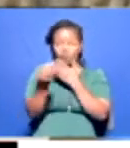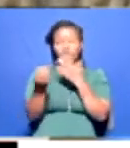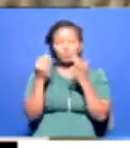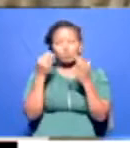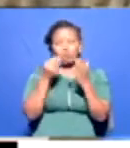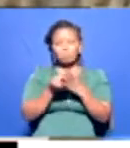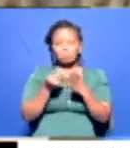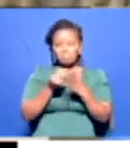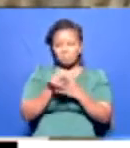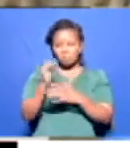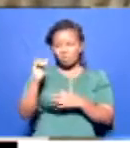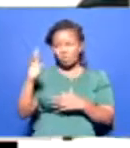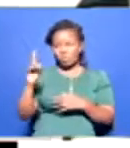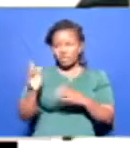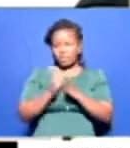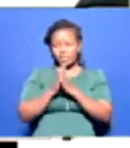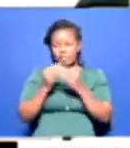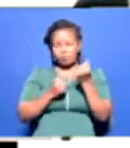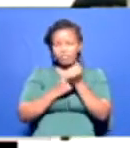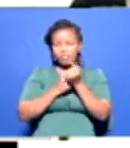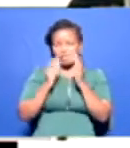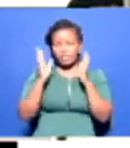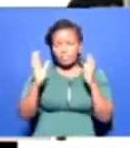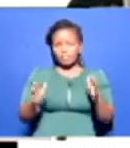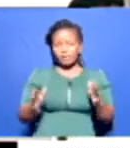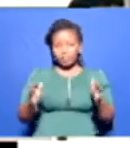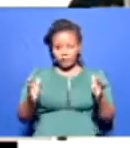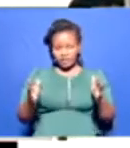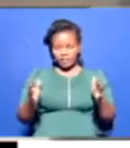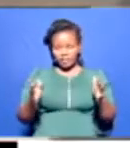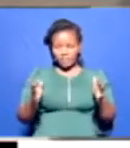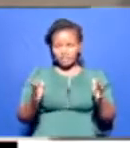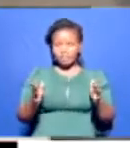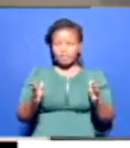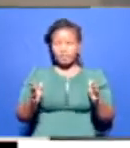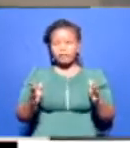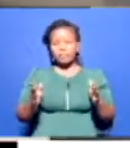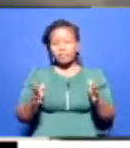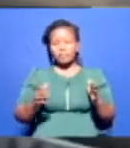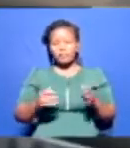of their supporters. For Lunchtime News, I'm Safin Achieng Ouma.